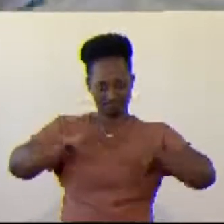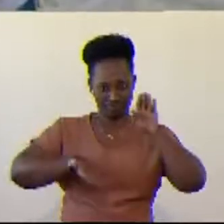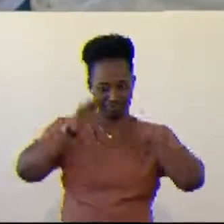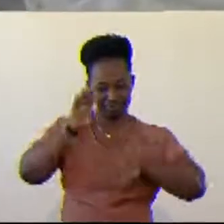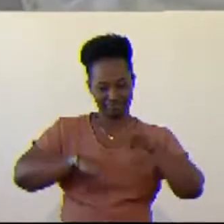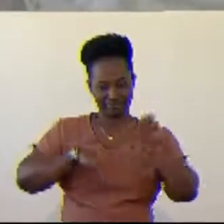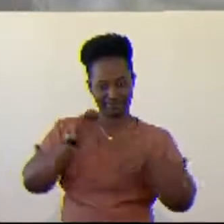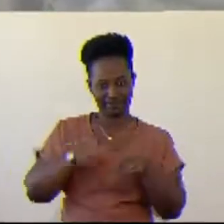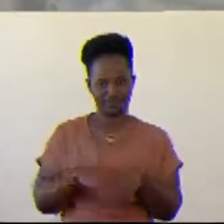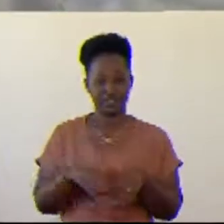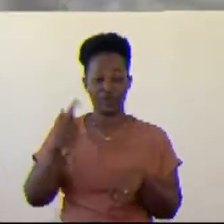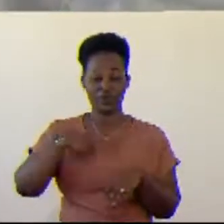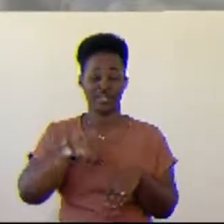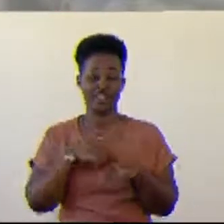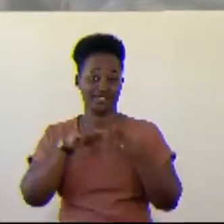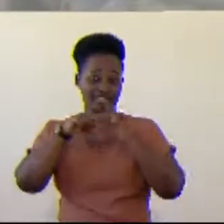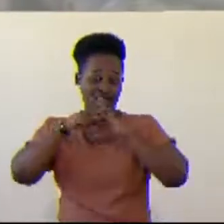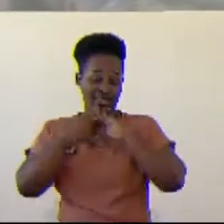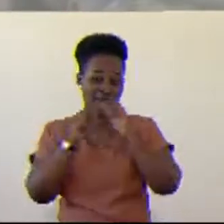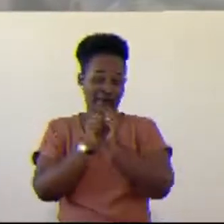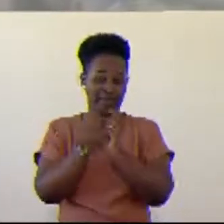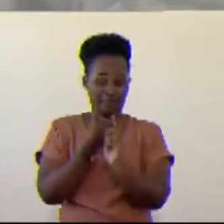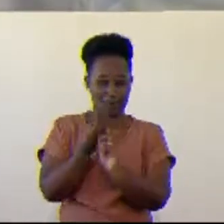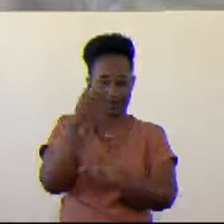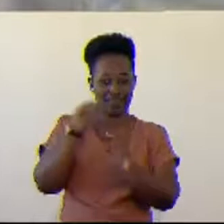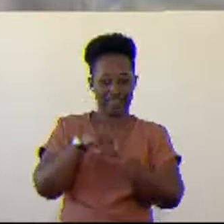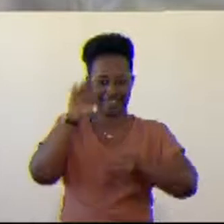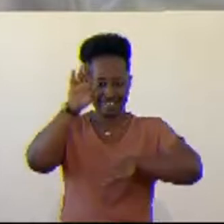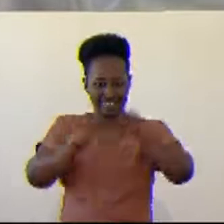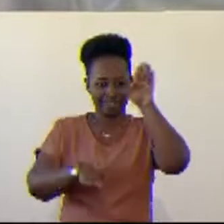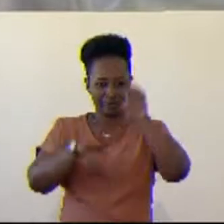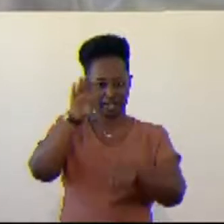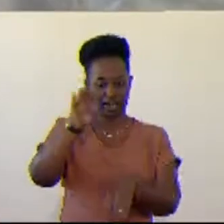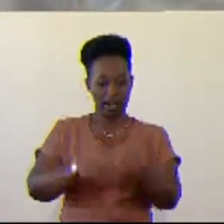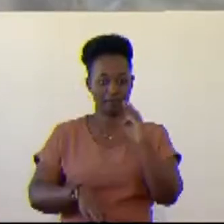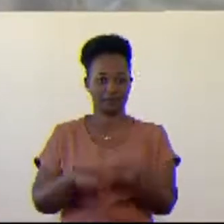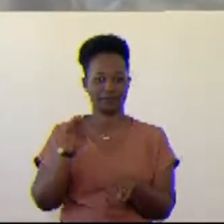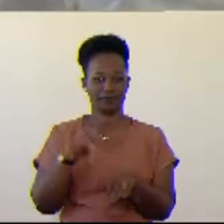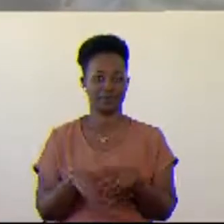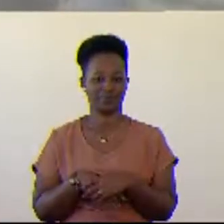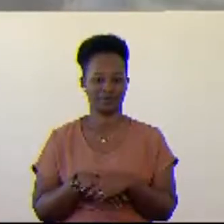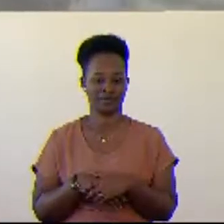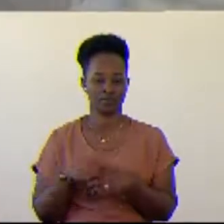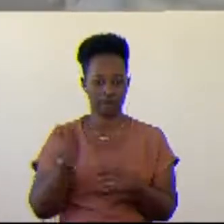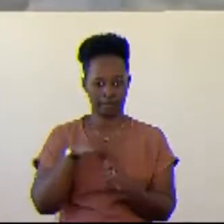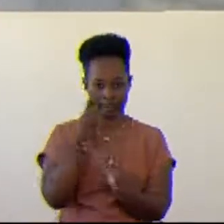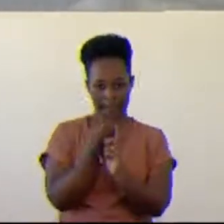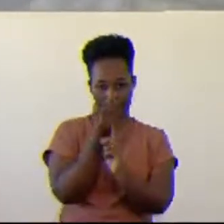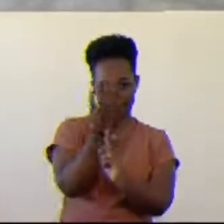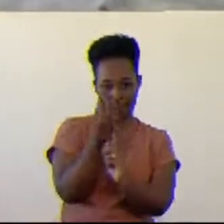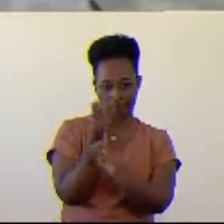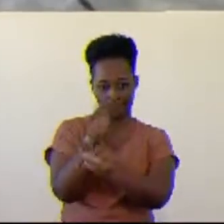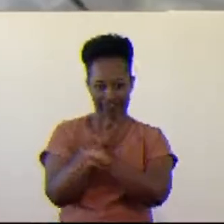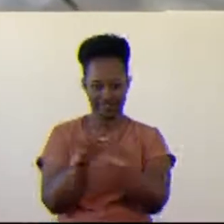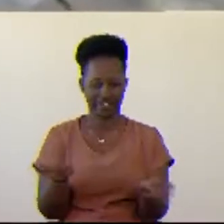Okay? We are starting with the candles in equilibrium. So let's just set the candle burning. Okay?